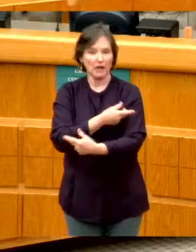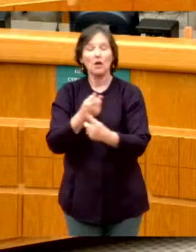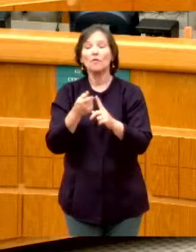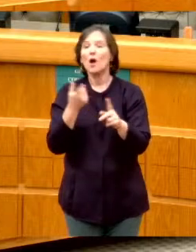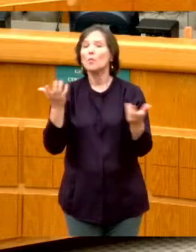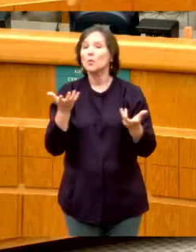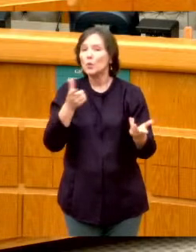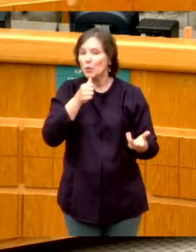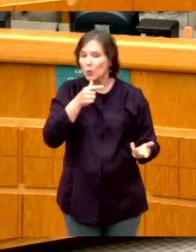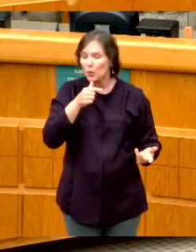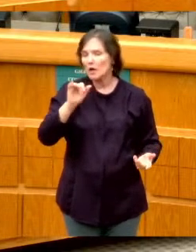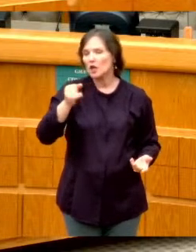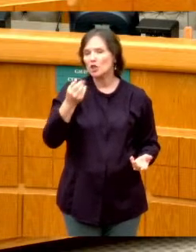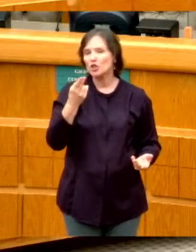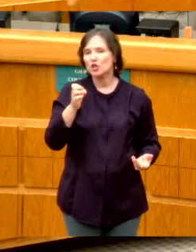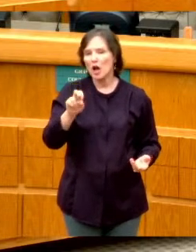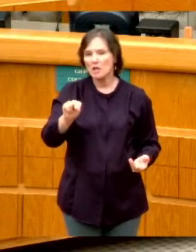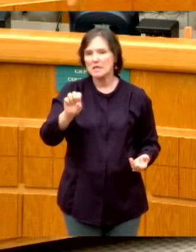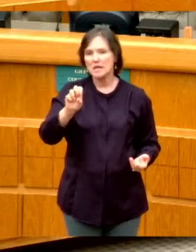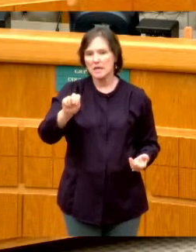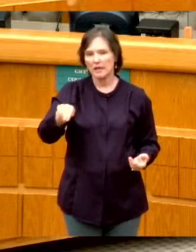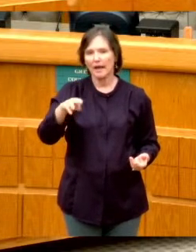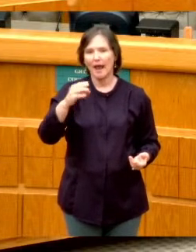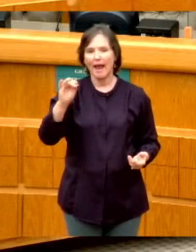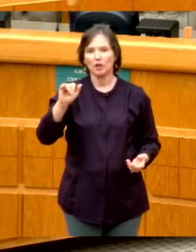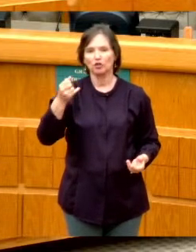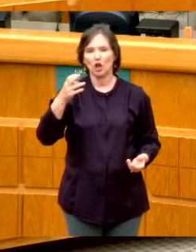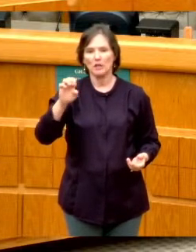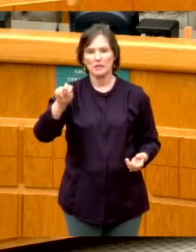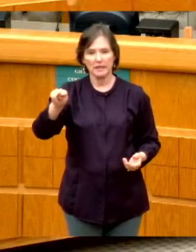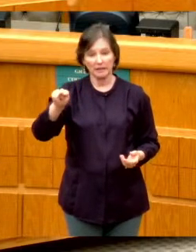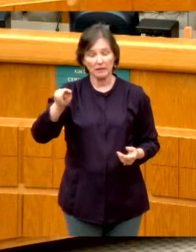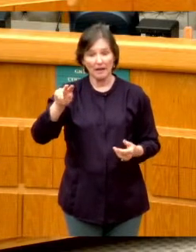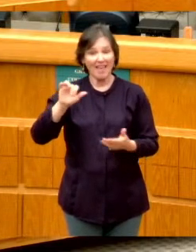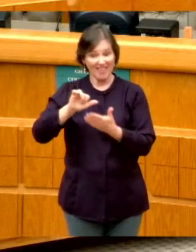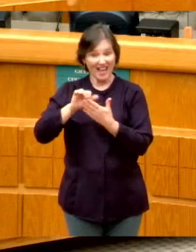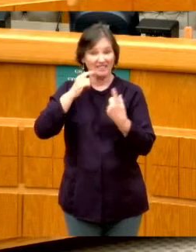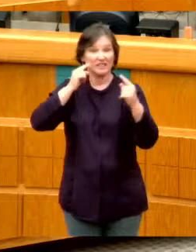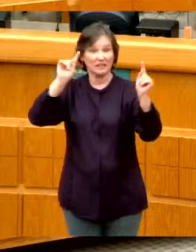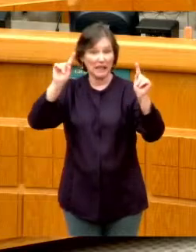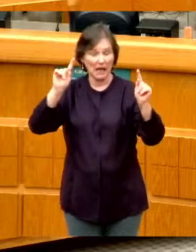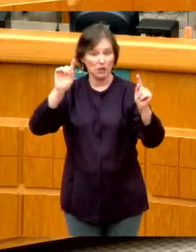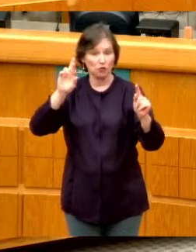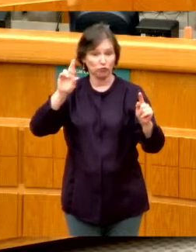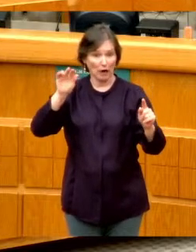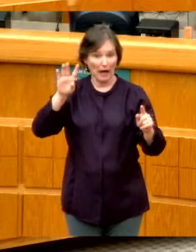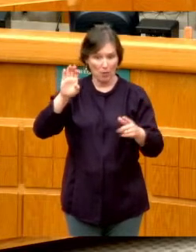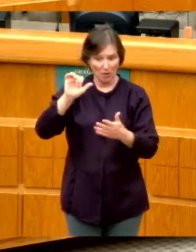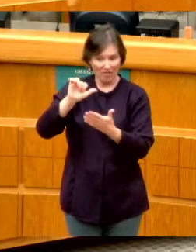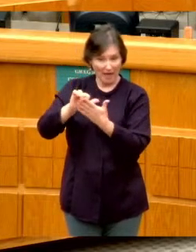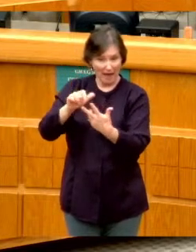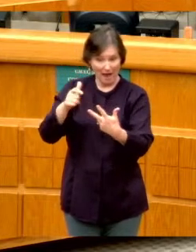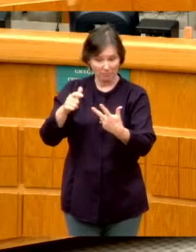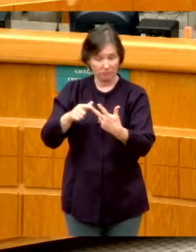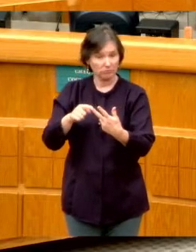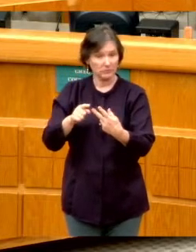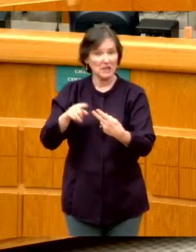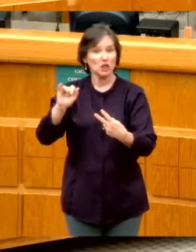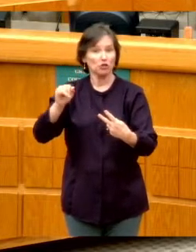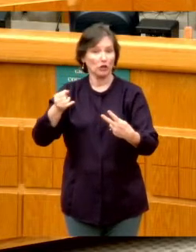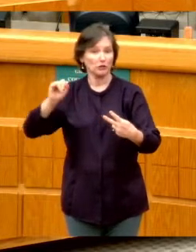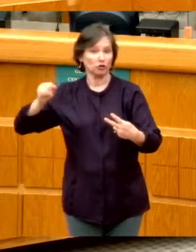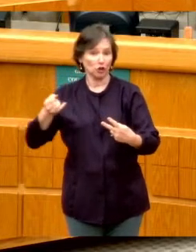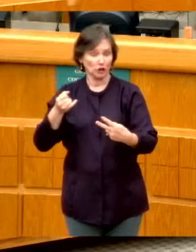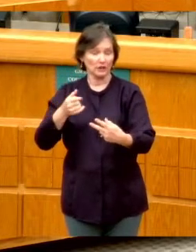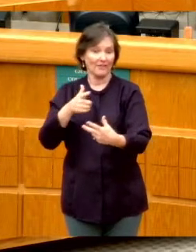rate against severe disease is also incredibly high. More vaccine is coming. I heard it said in the news last night that over 20